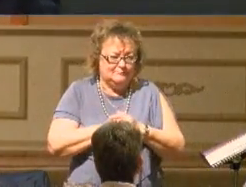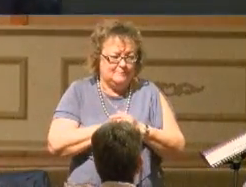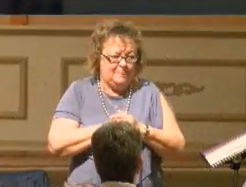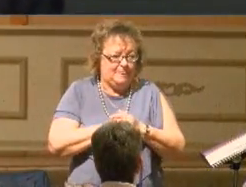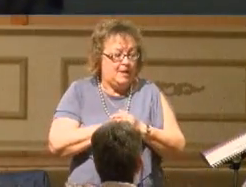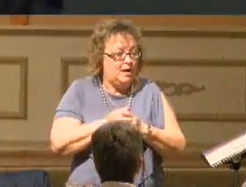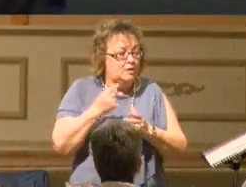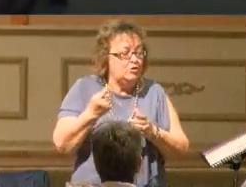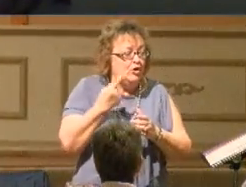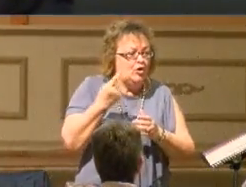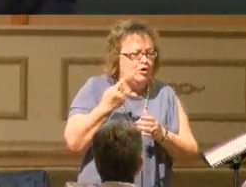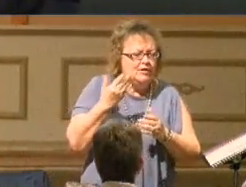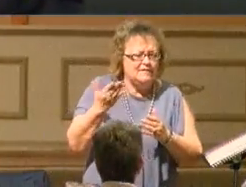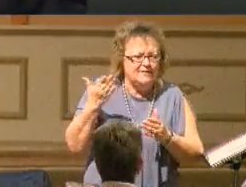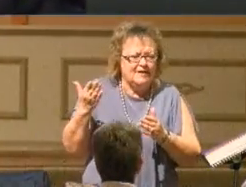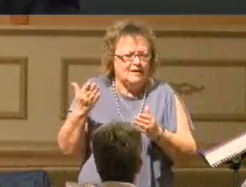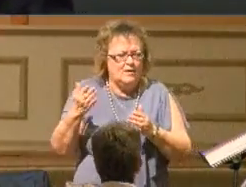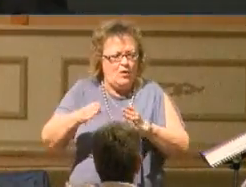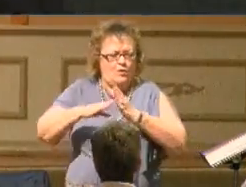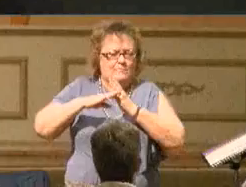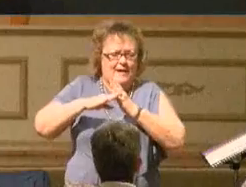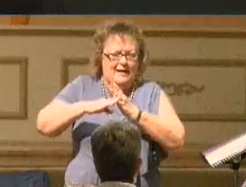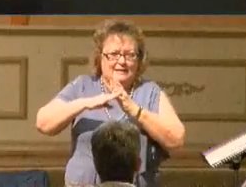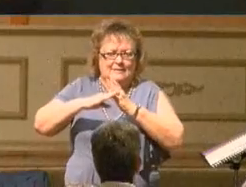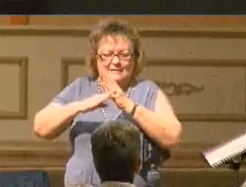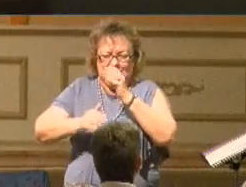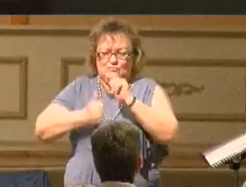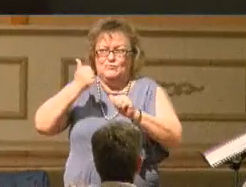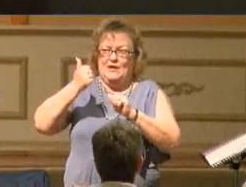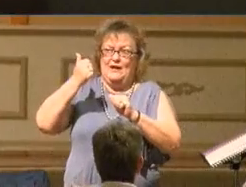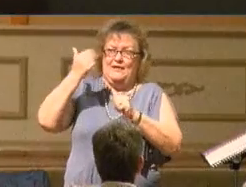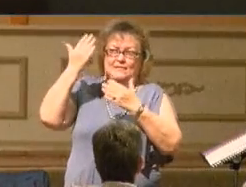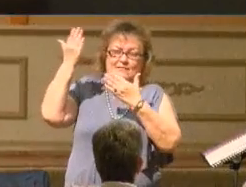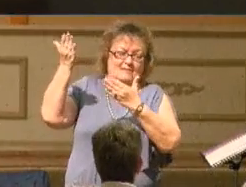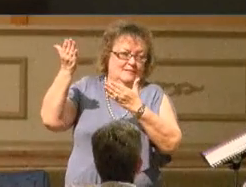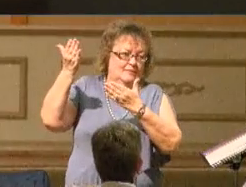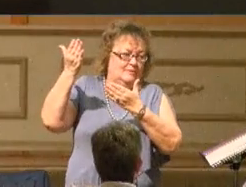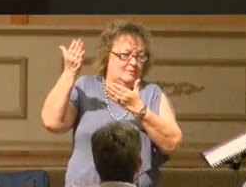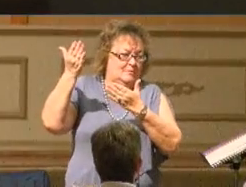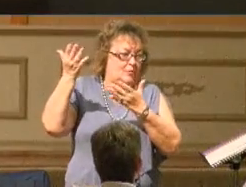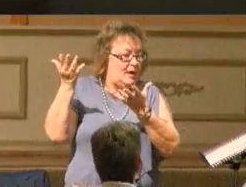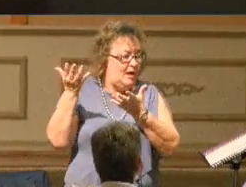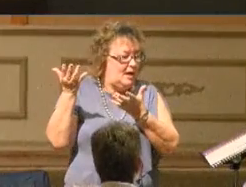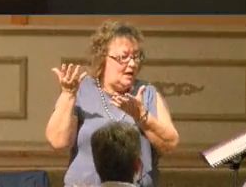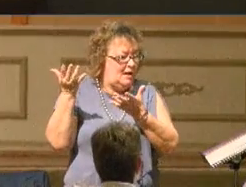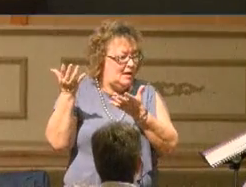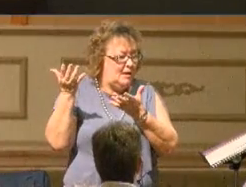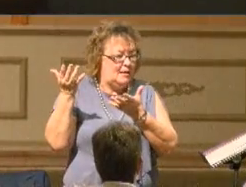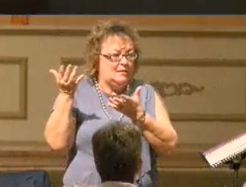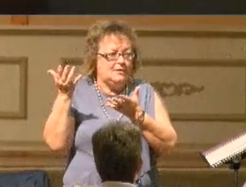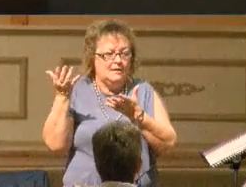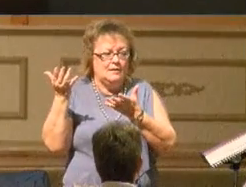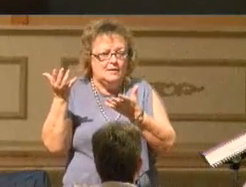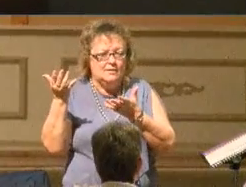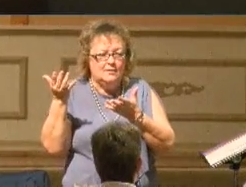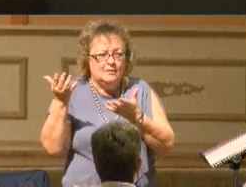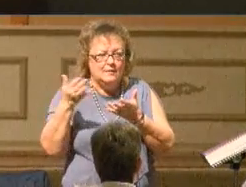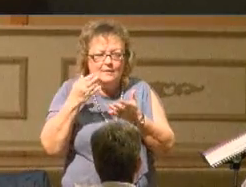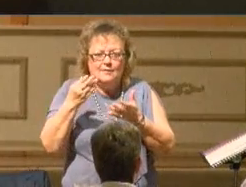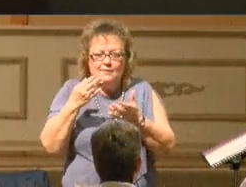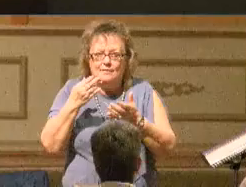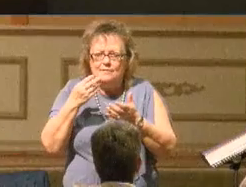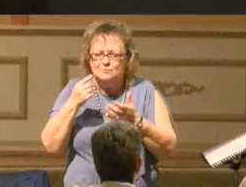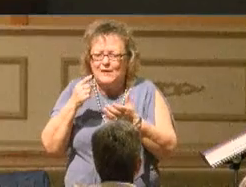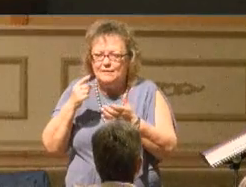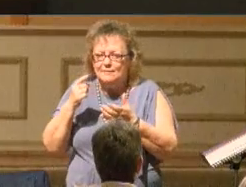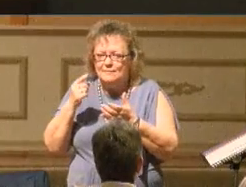The only thing keeping and holding back that wrath in its fullest form is boom, boom, boom, boom, boom,